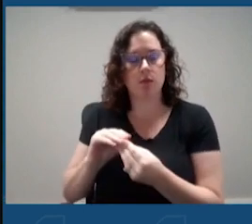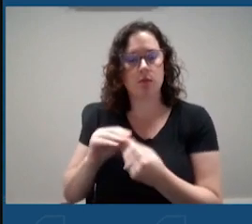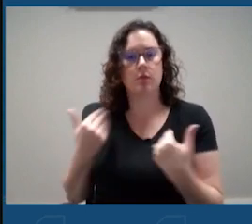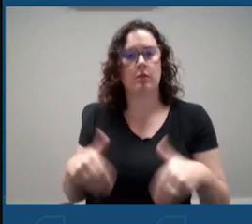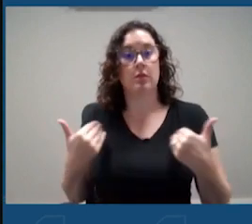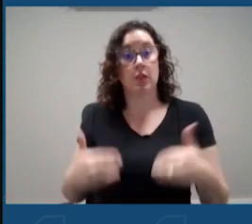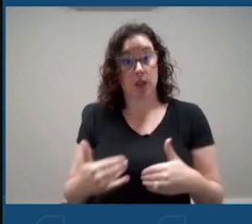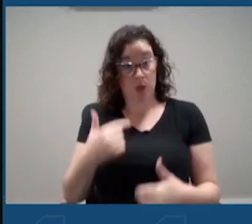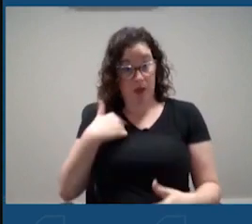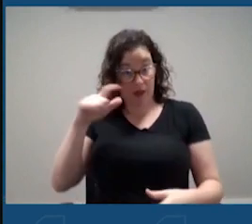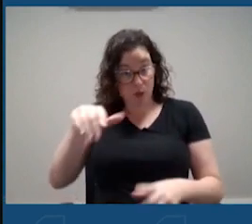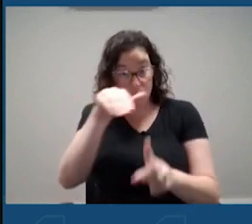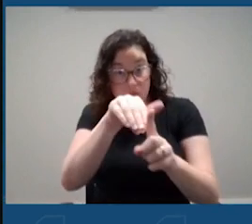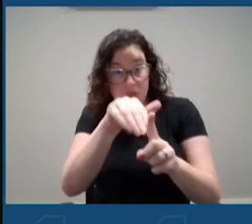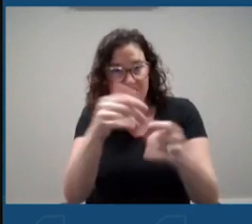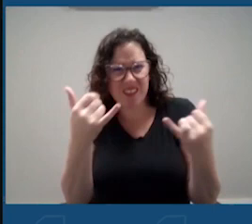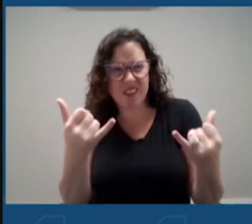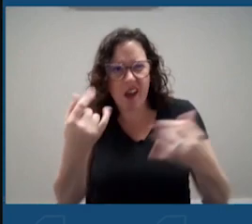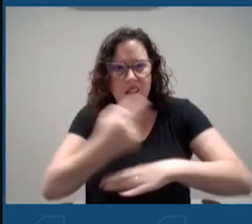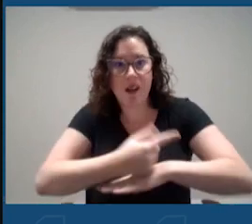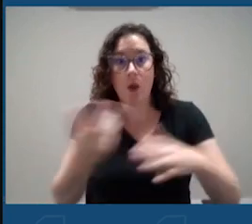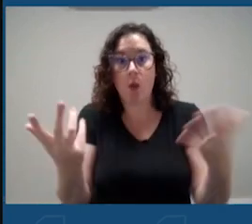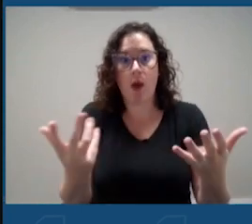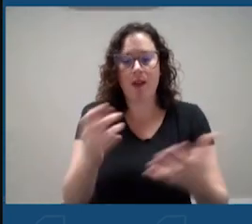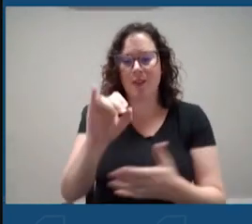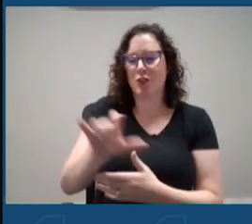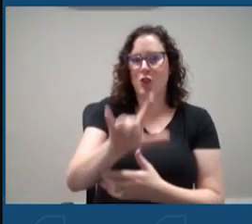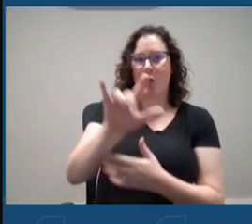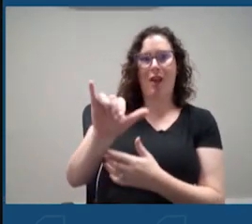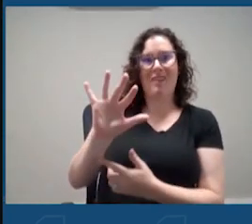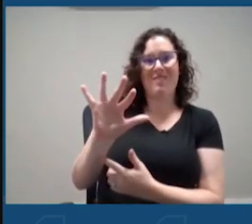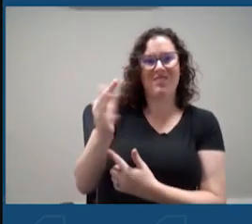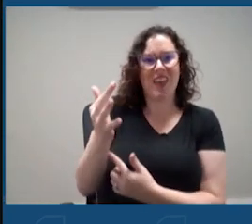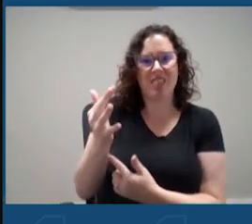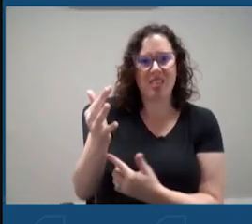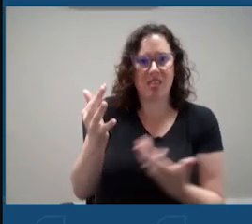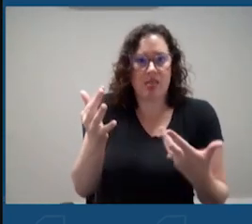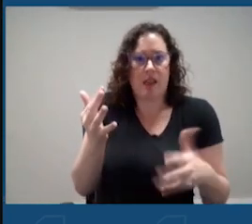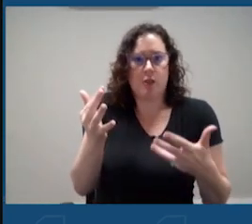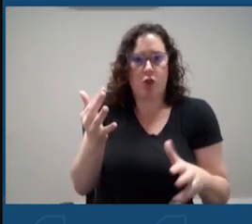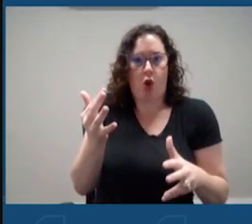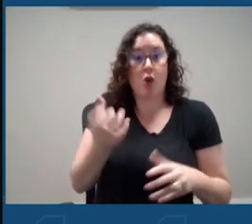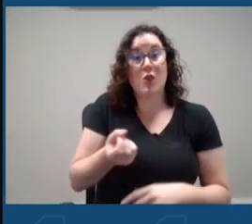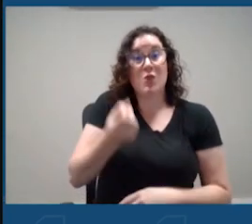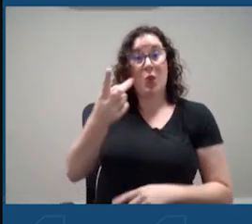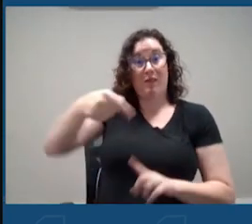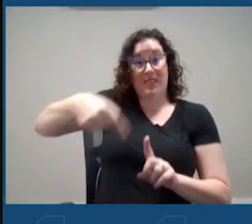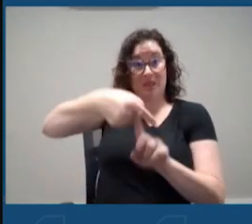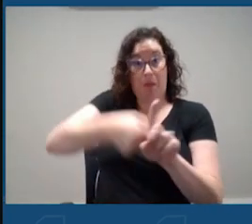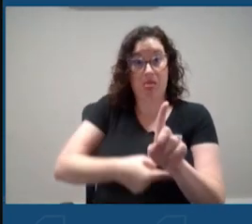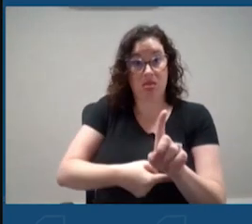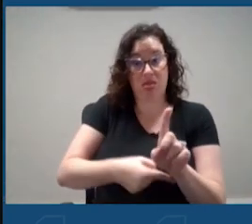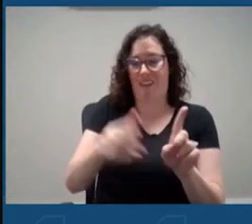date this is? It's July 5th, 12th this month. So